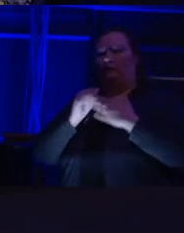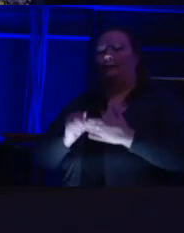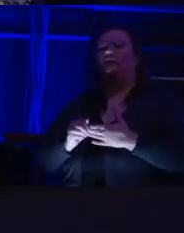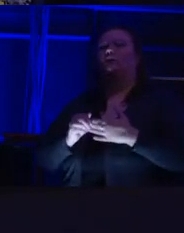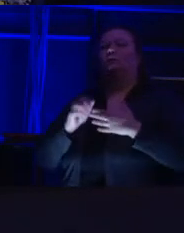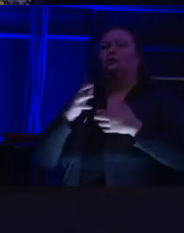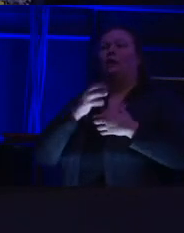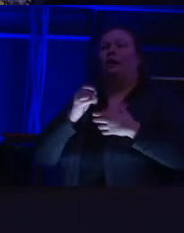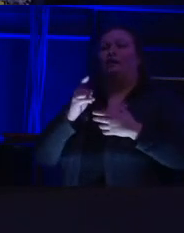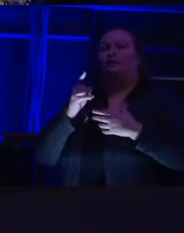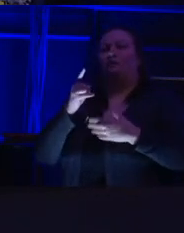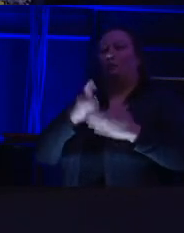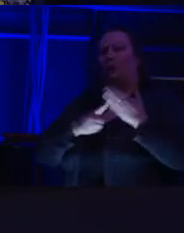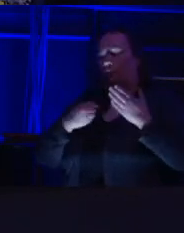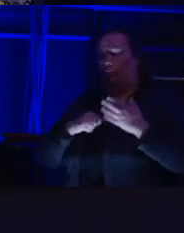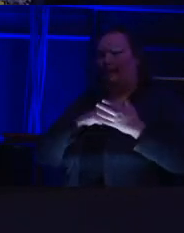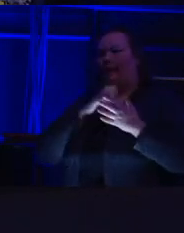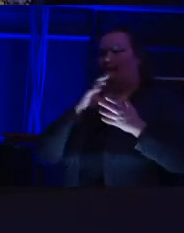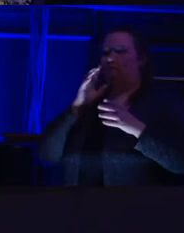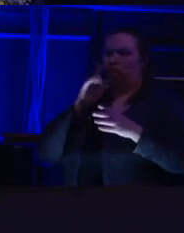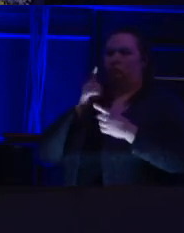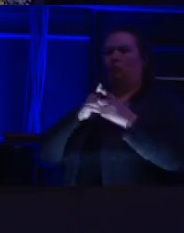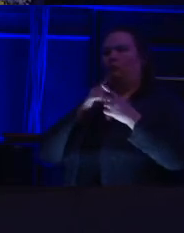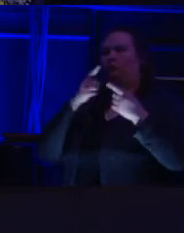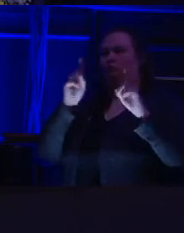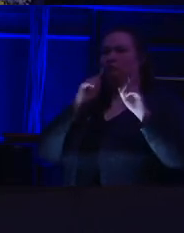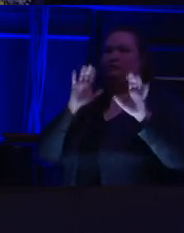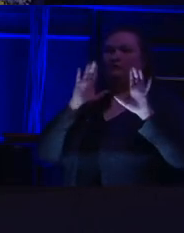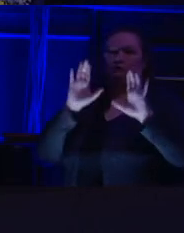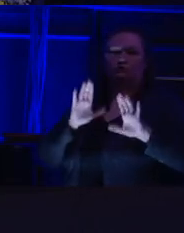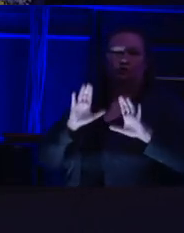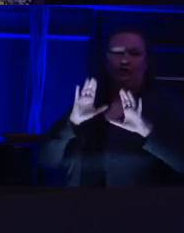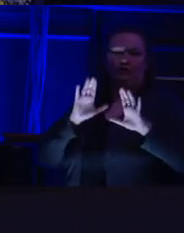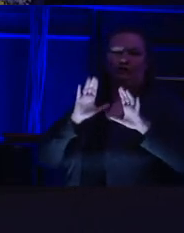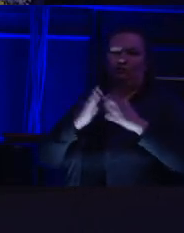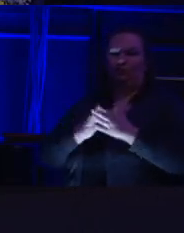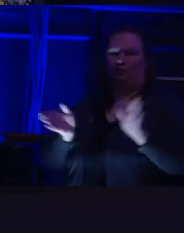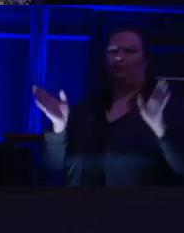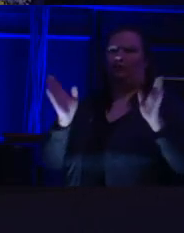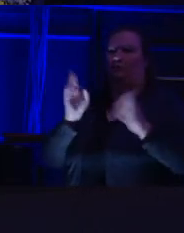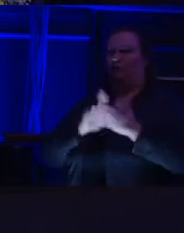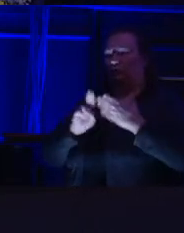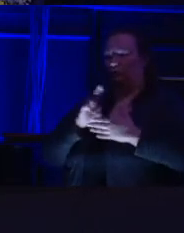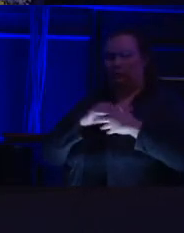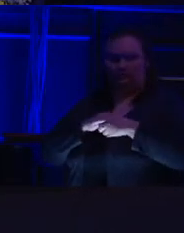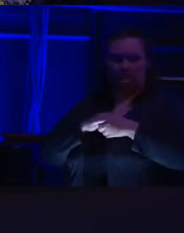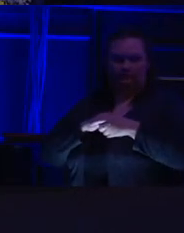and what we aspire to achieve as a great public university.